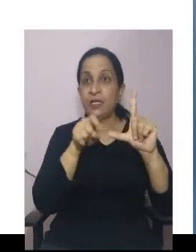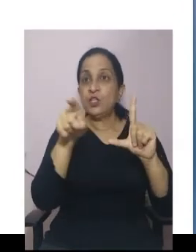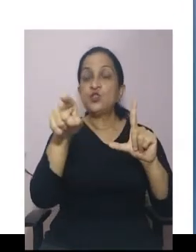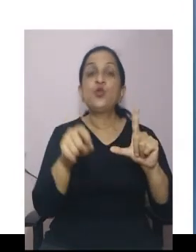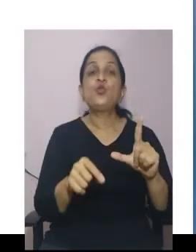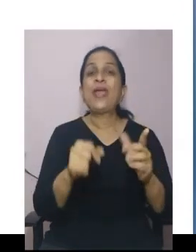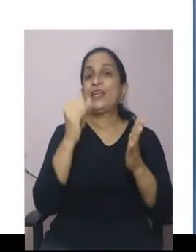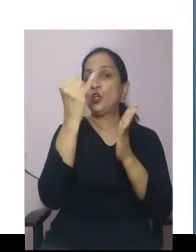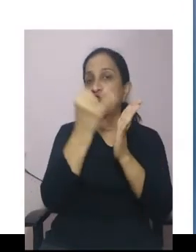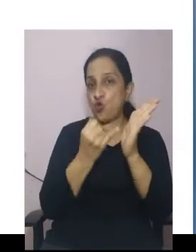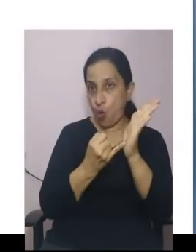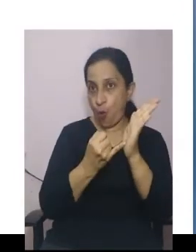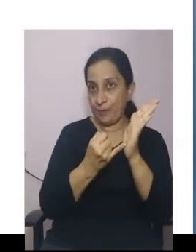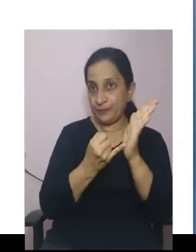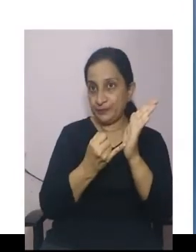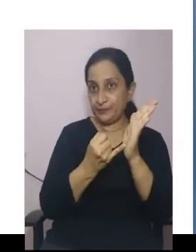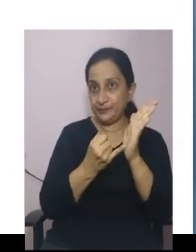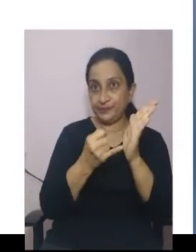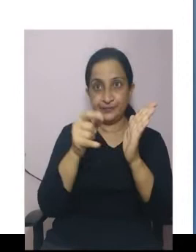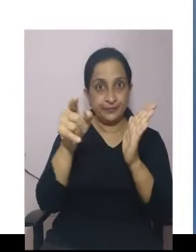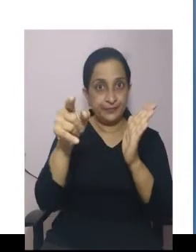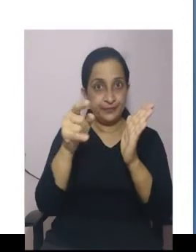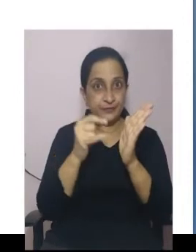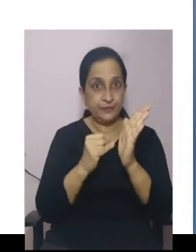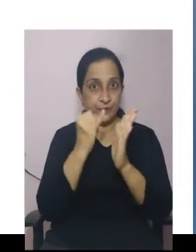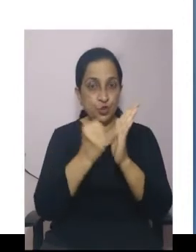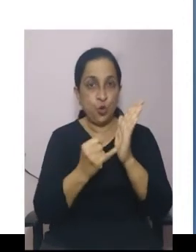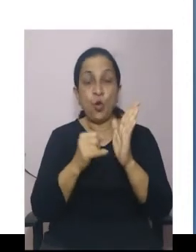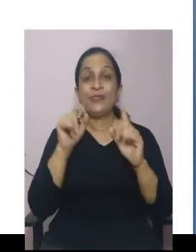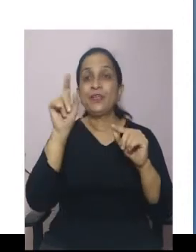this is the right angle triangle.